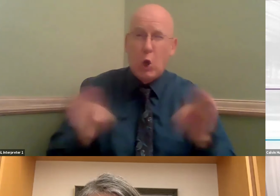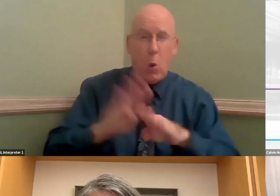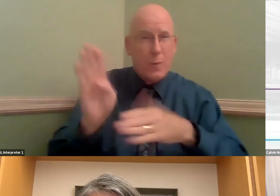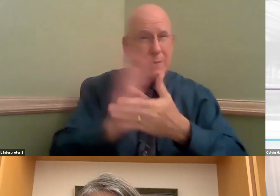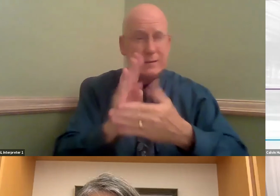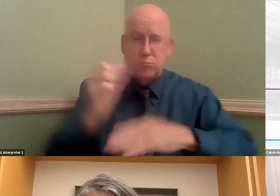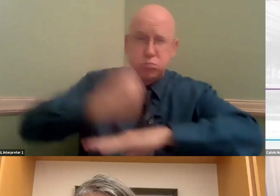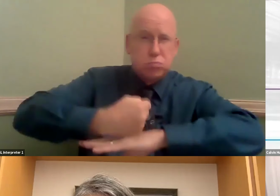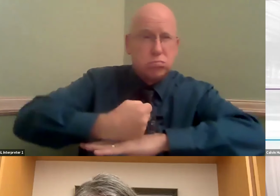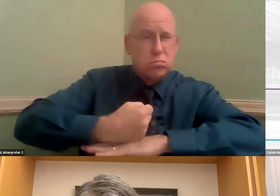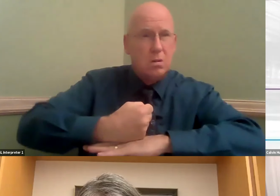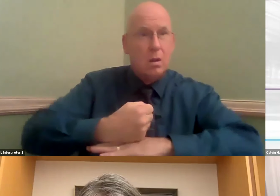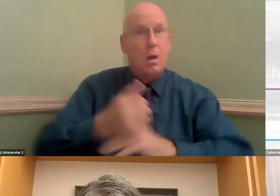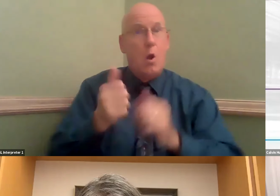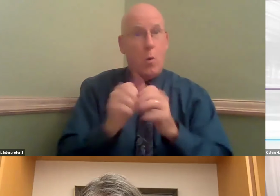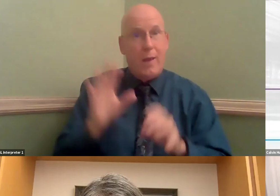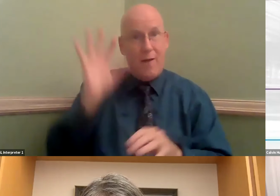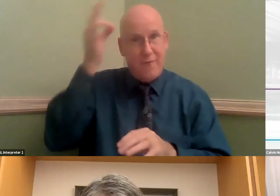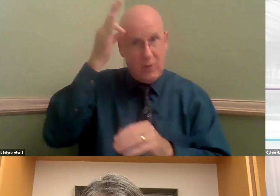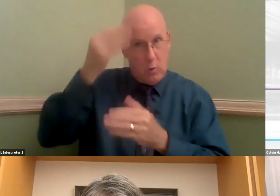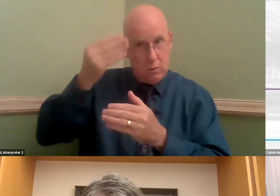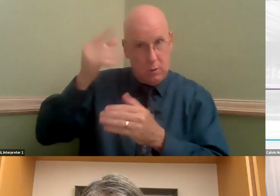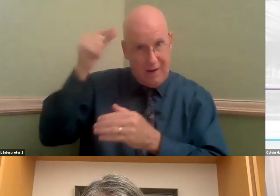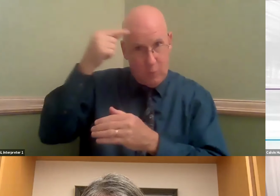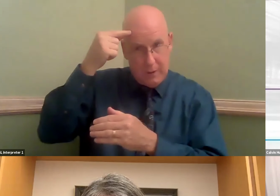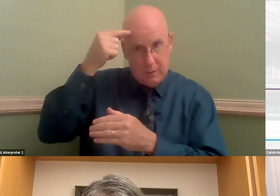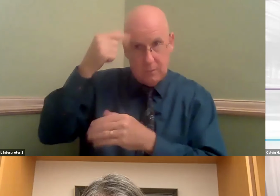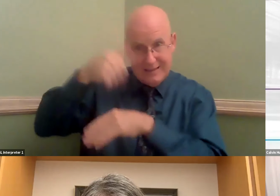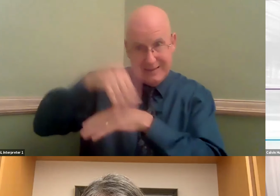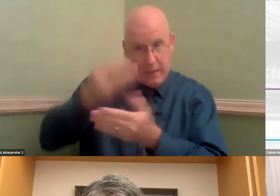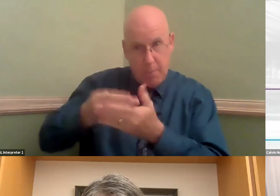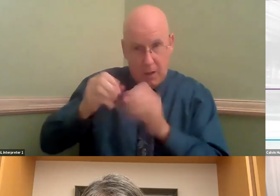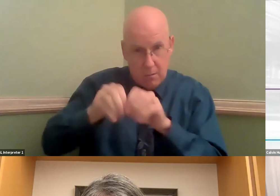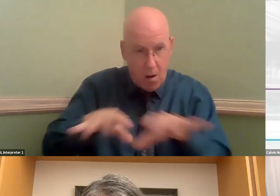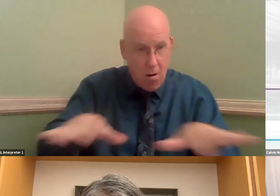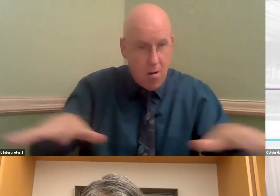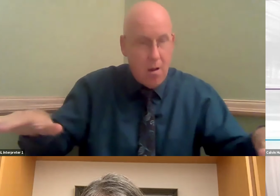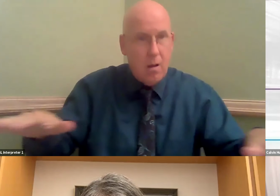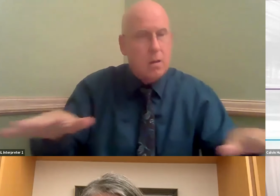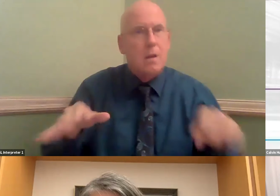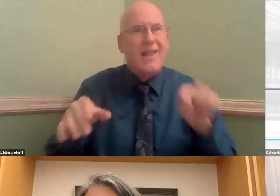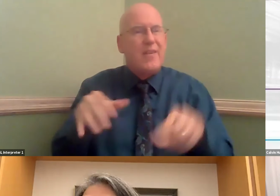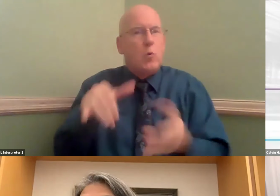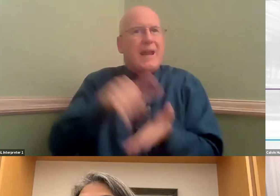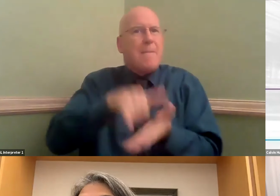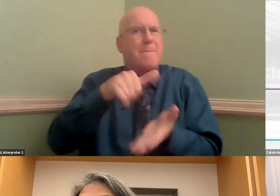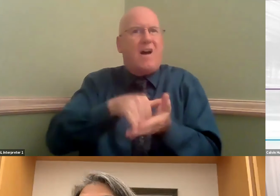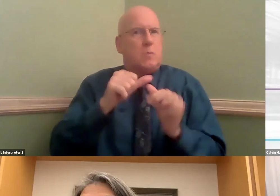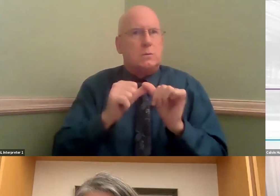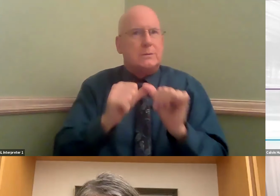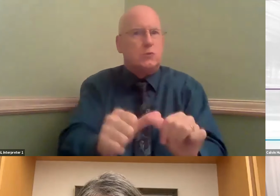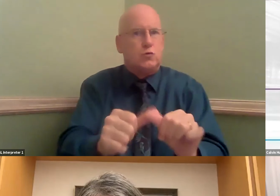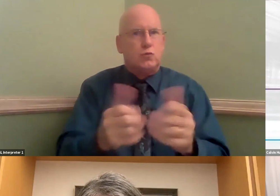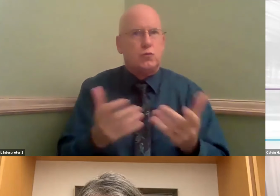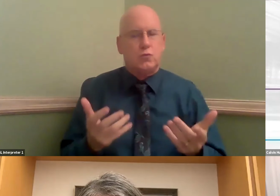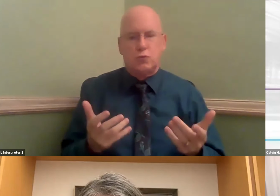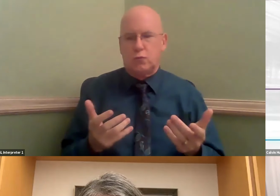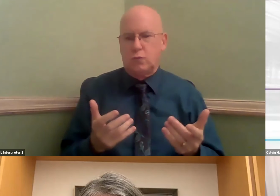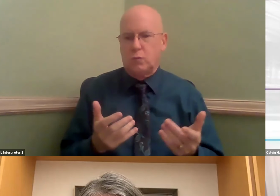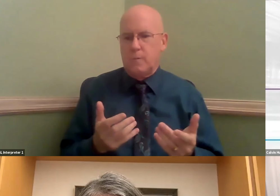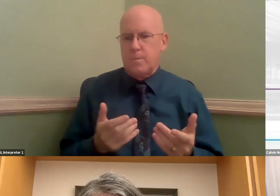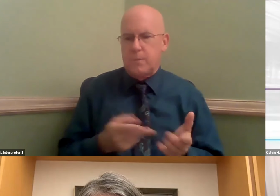if it wasn't for the federal government pumping in money into our economy, this was going to be unsustainable. And to be perfectly honest